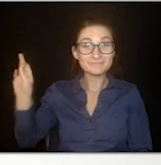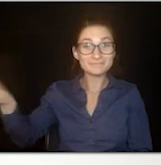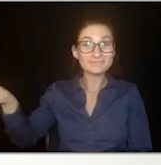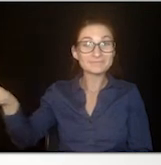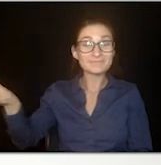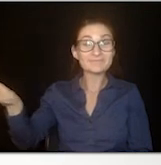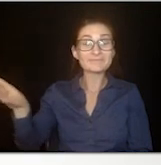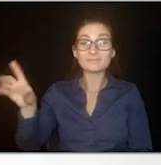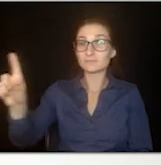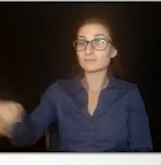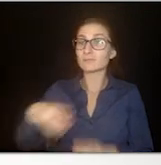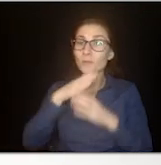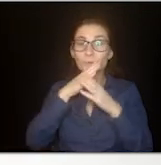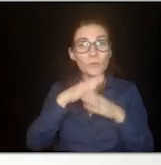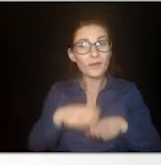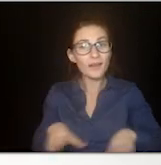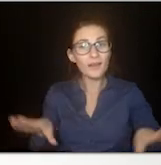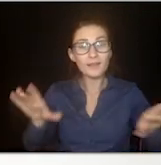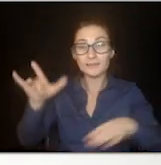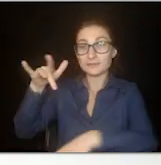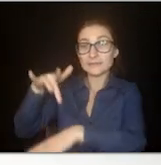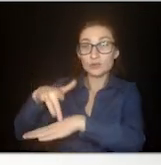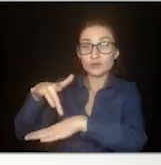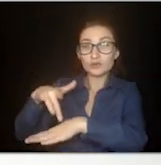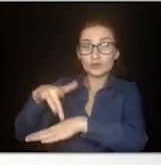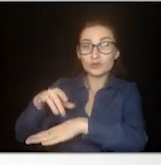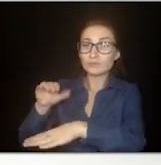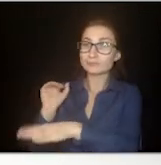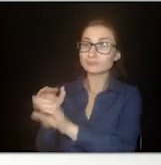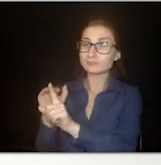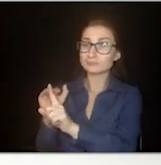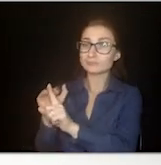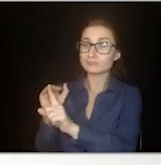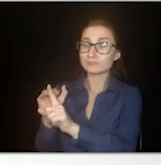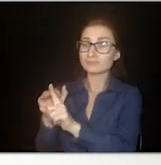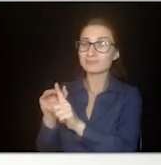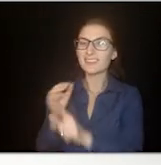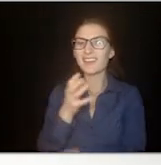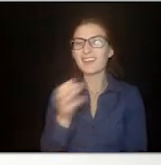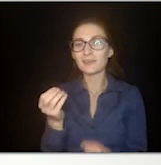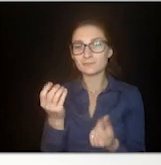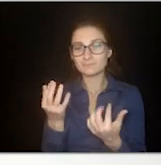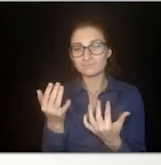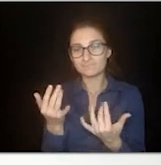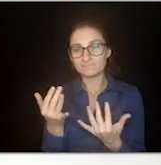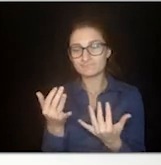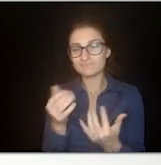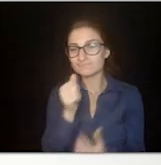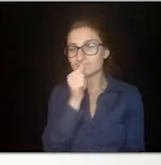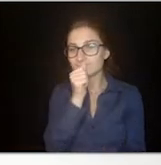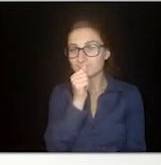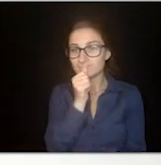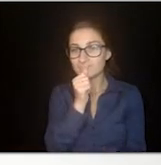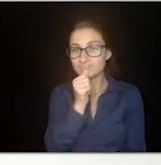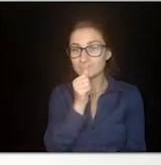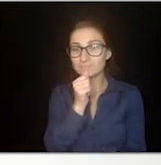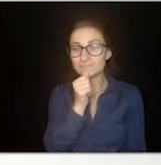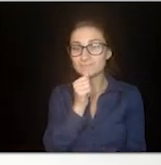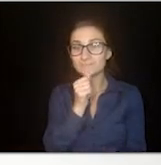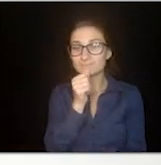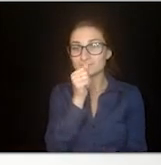being quiet, using touch cues, object, and giving them time